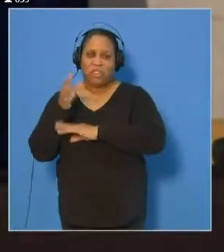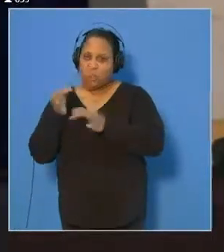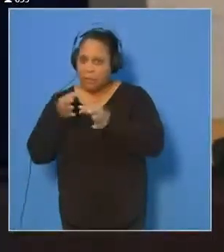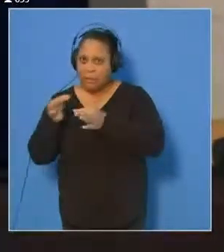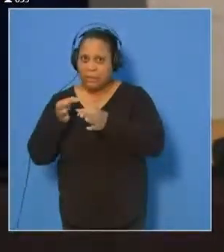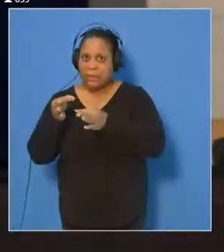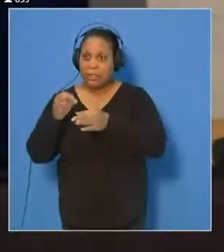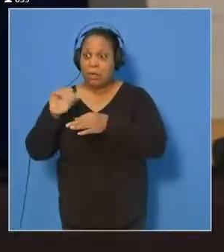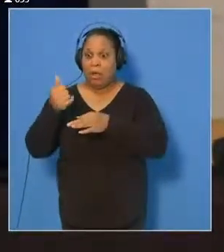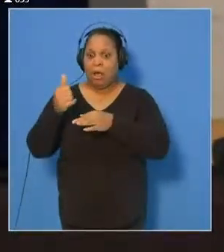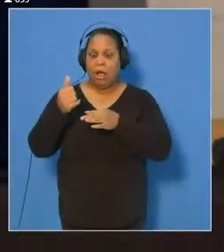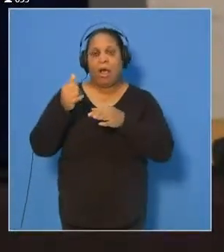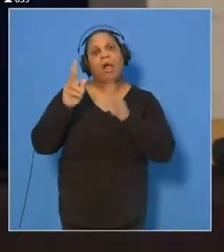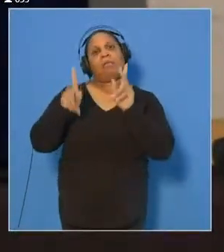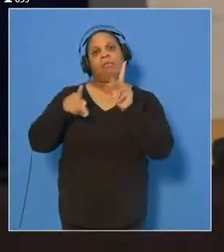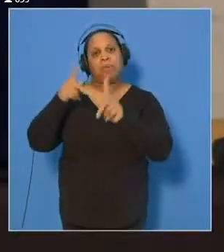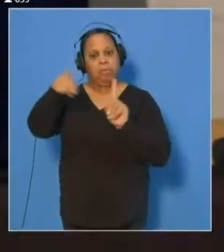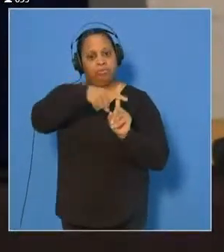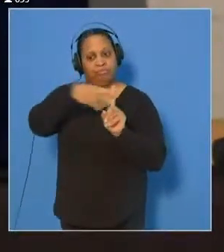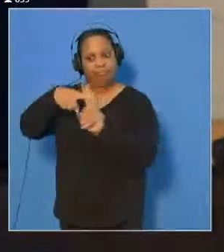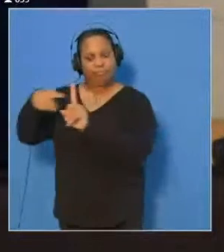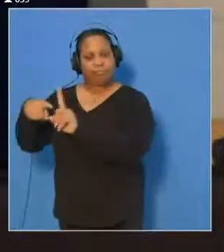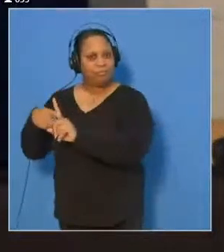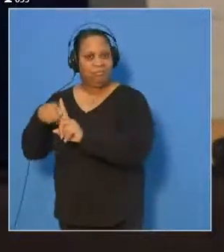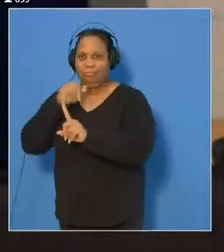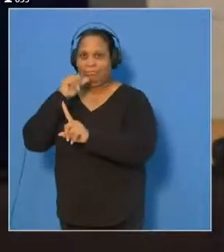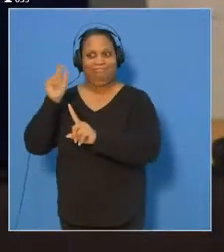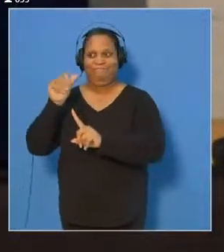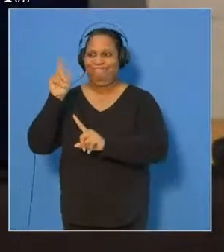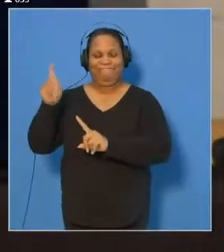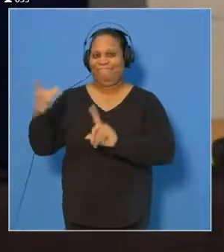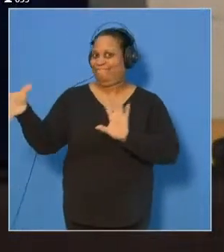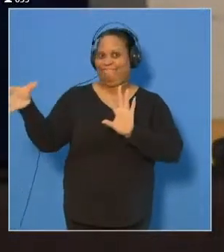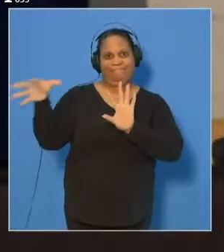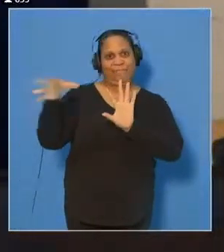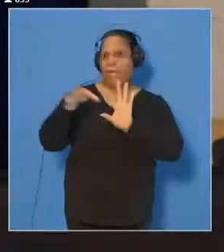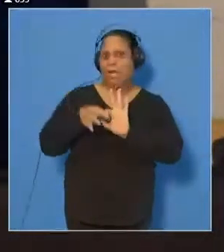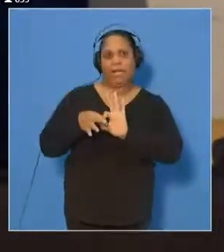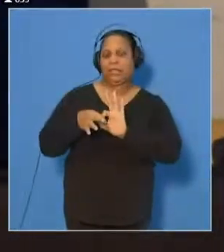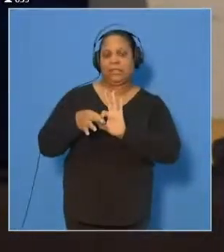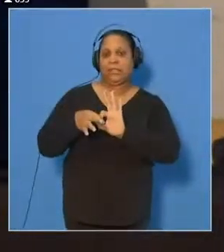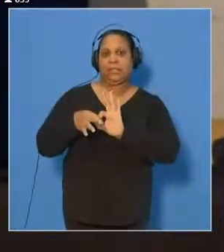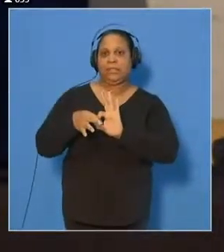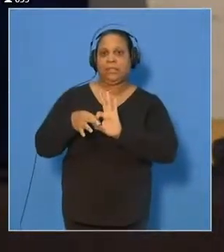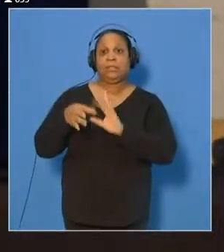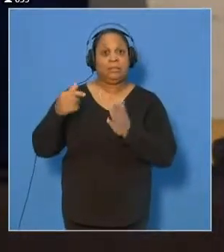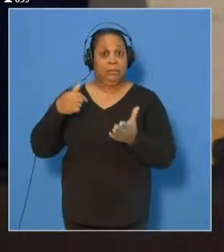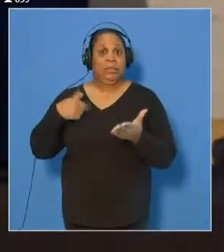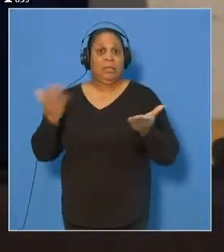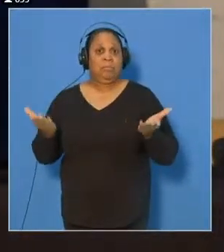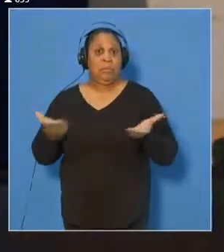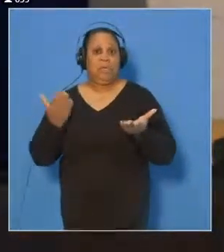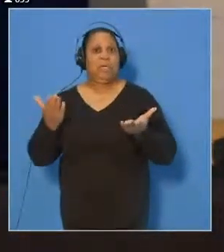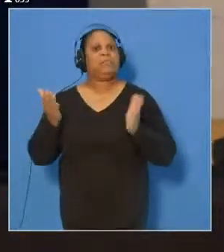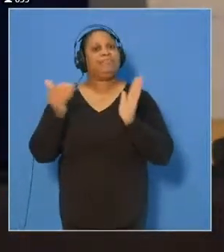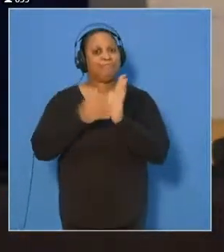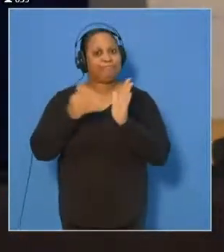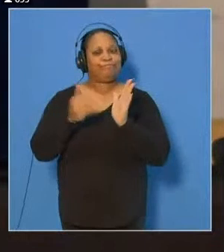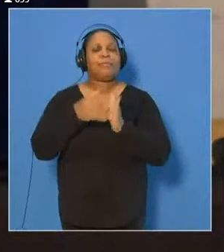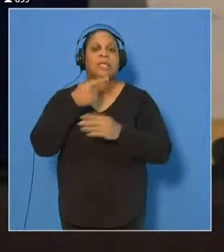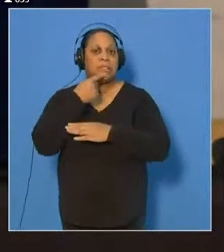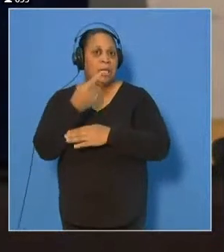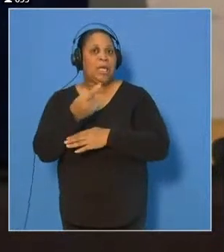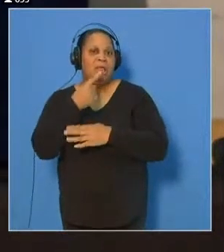other cases being identified, those are not necessarily connected. And I'm here today to reiterate the